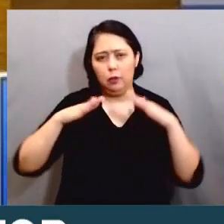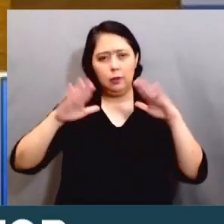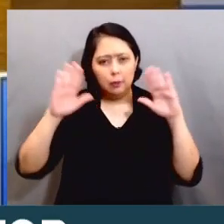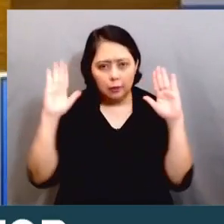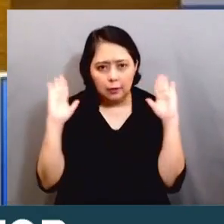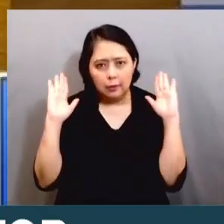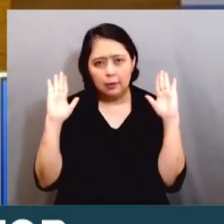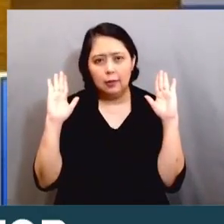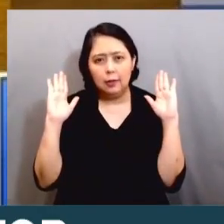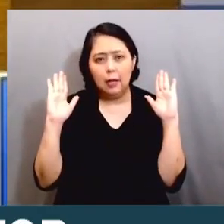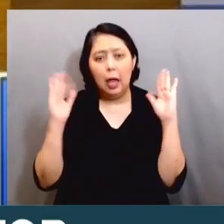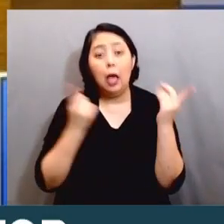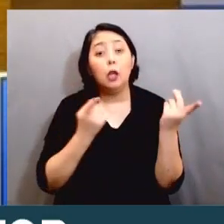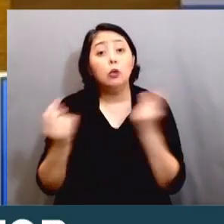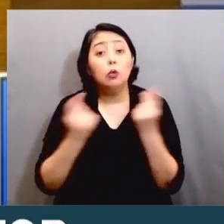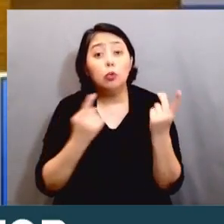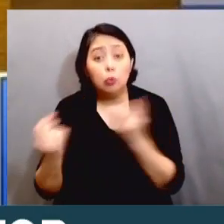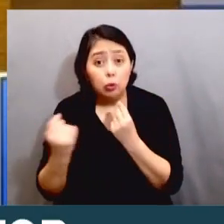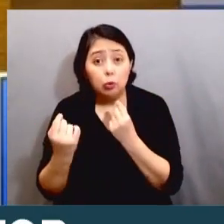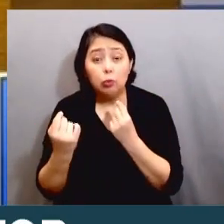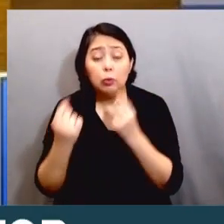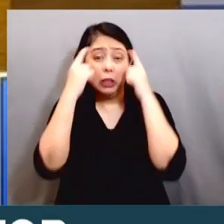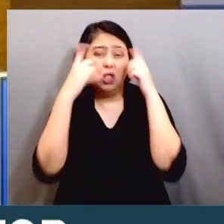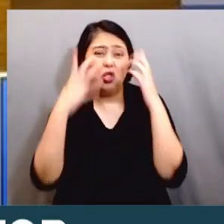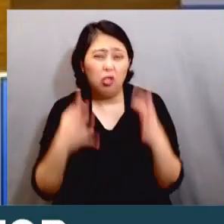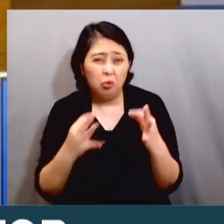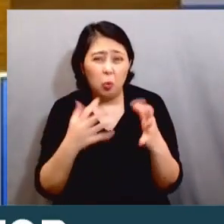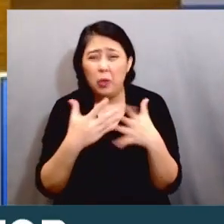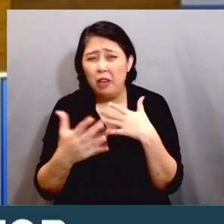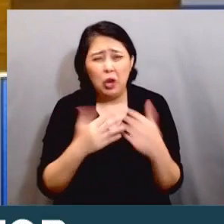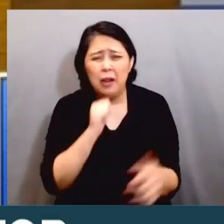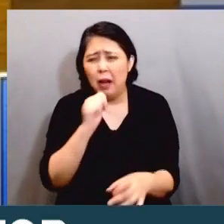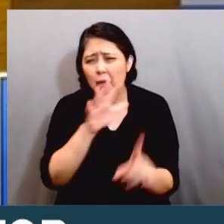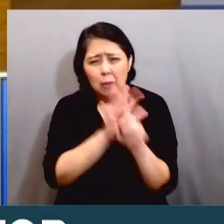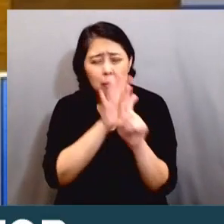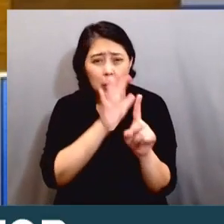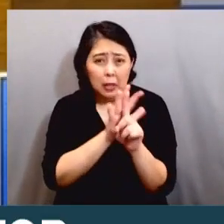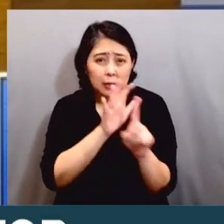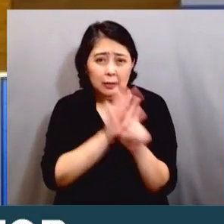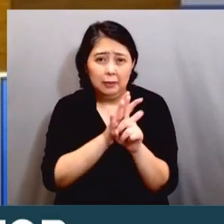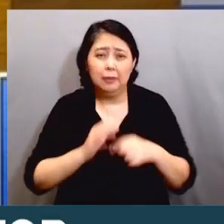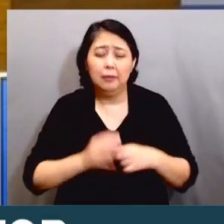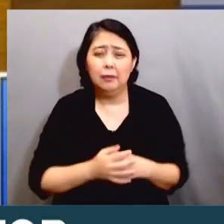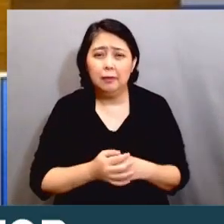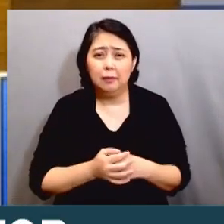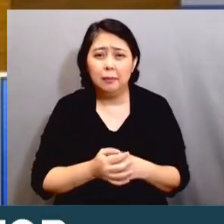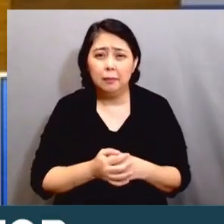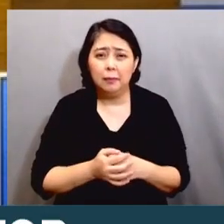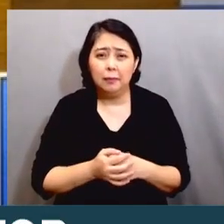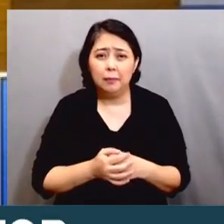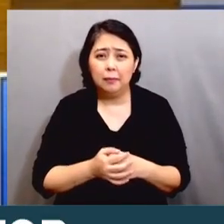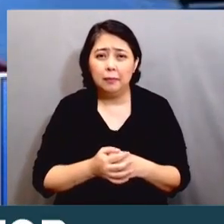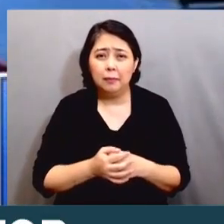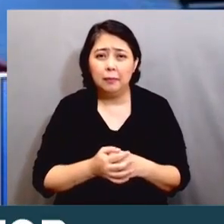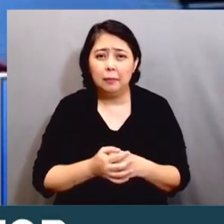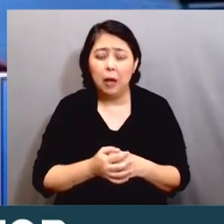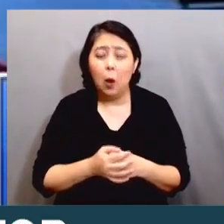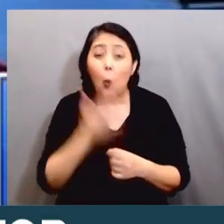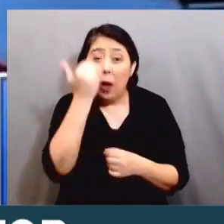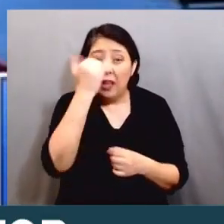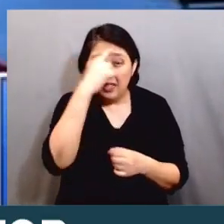unpopular, even if it meant upholding the greatest good for the greatest number.